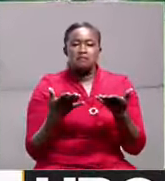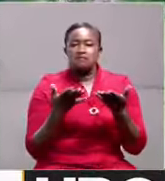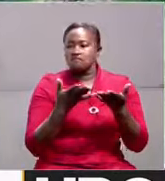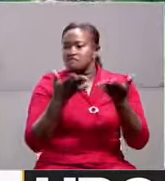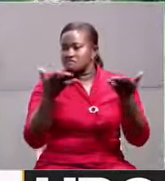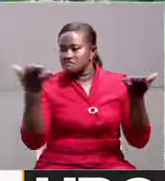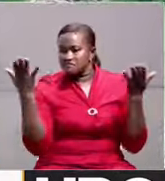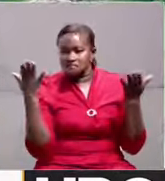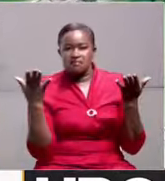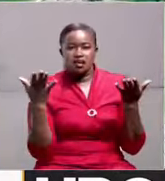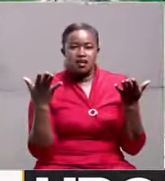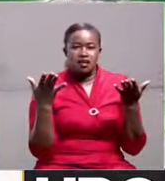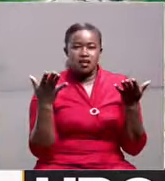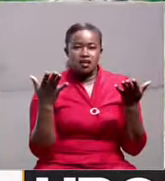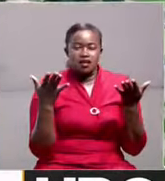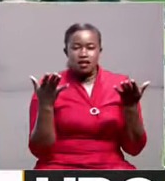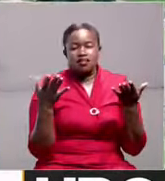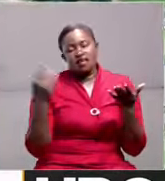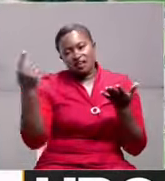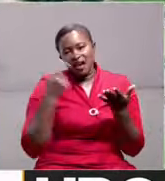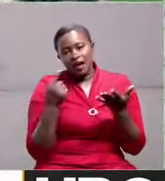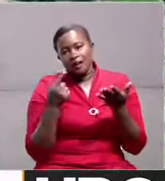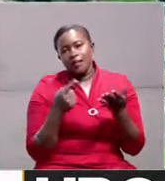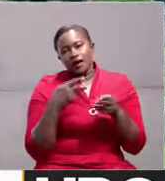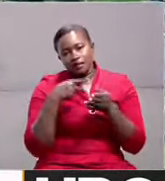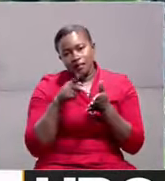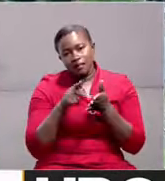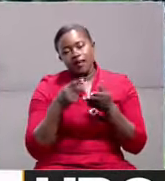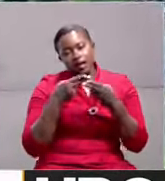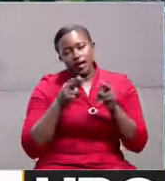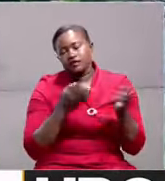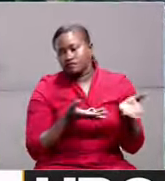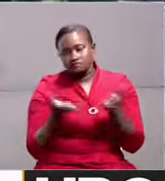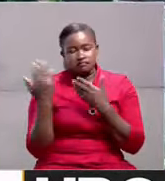people along. They come and take the eggs from here.